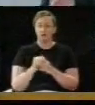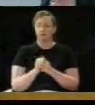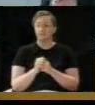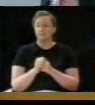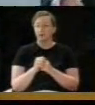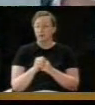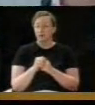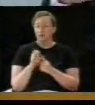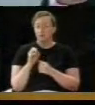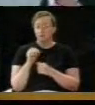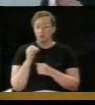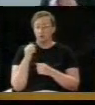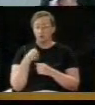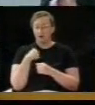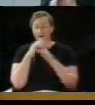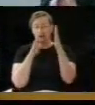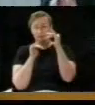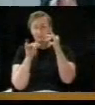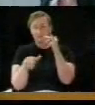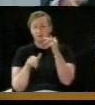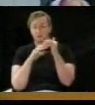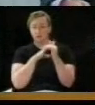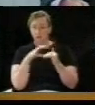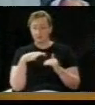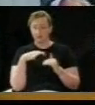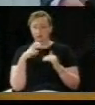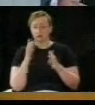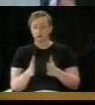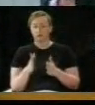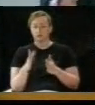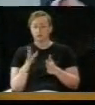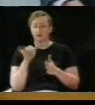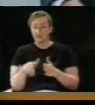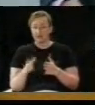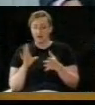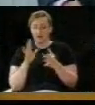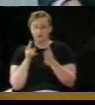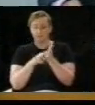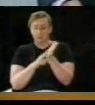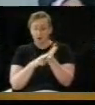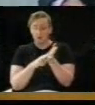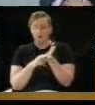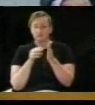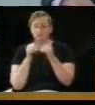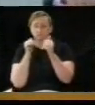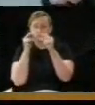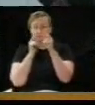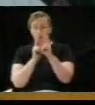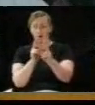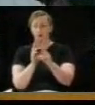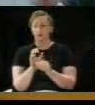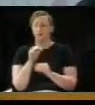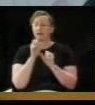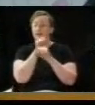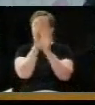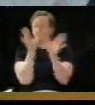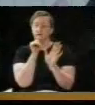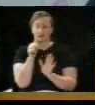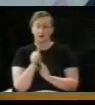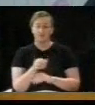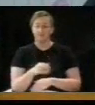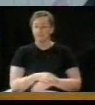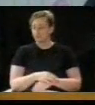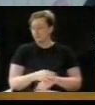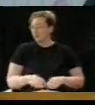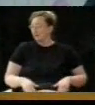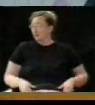Board of Directors, and I would expect that those conditions of that contract be honored. In this case, clearly they were not. Now, I'm just making a statement. You've